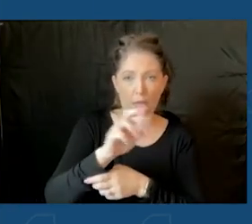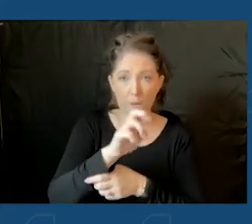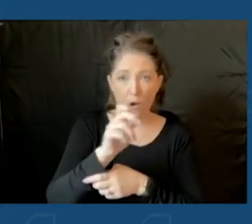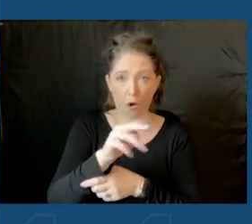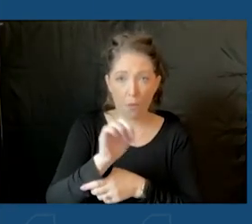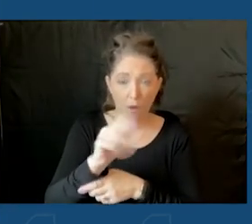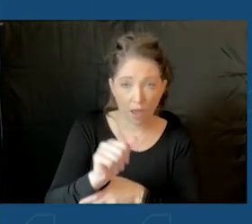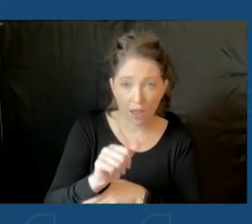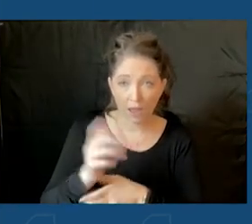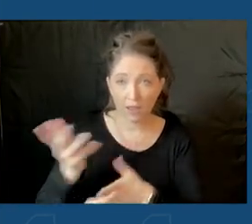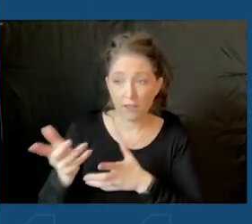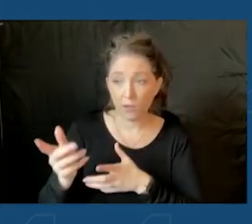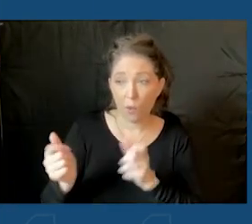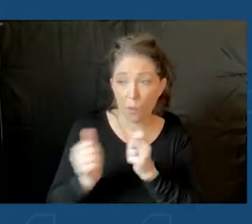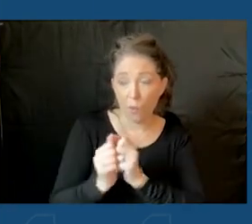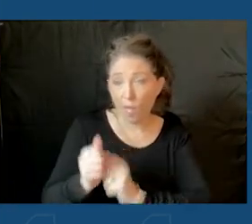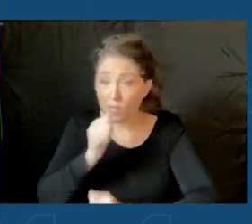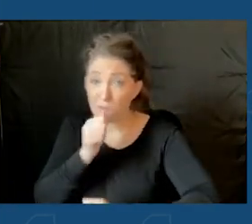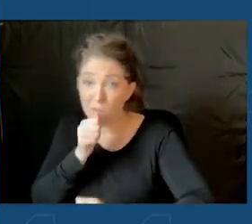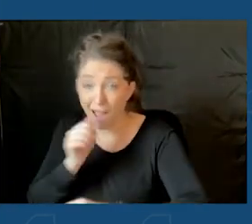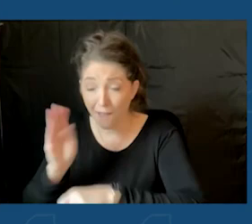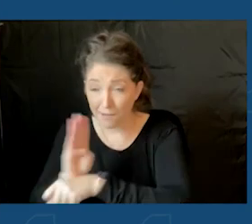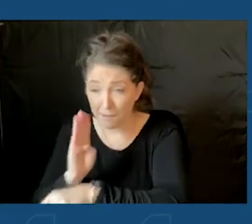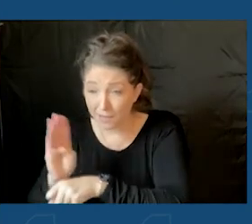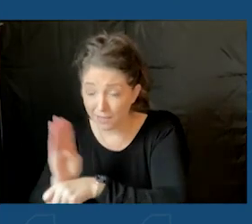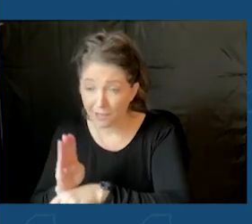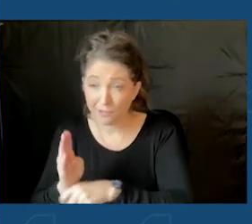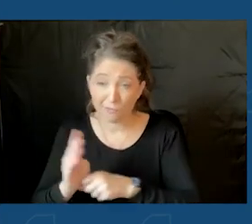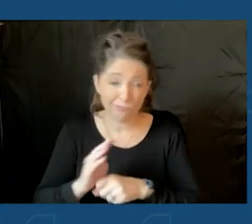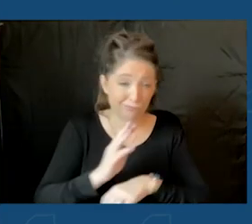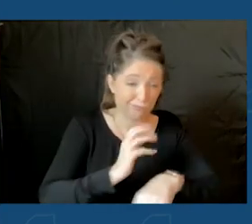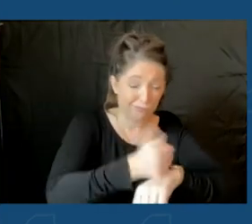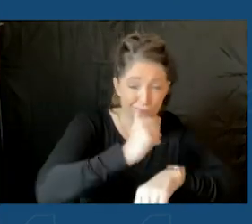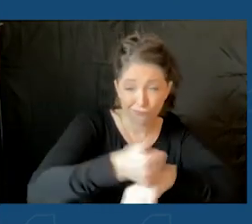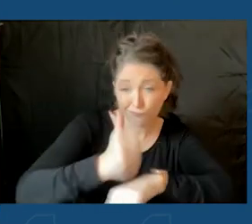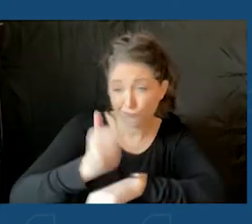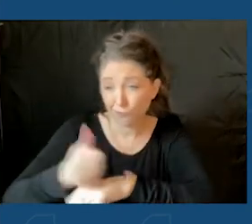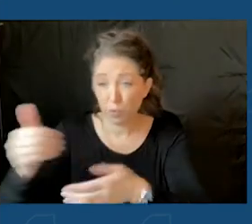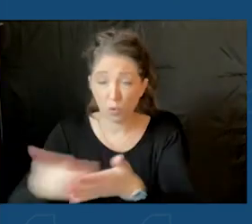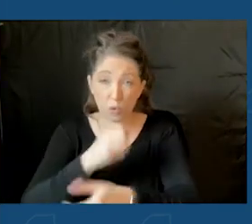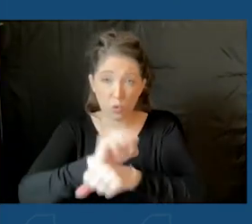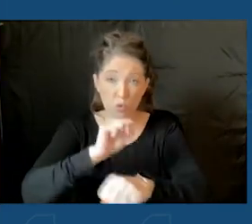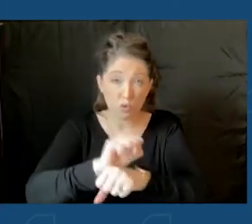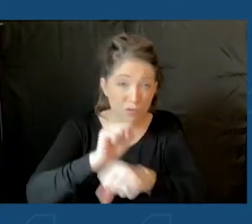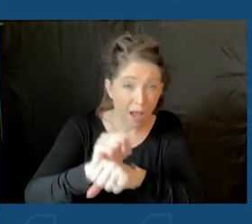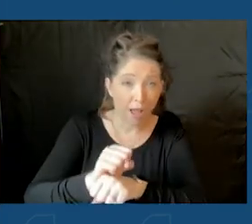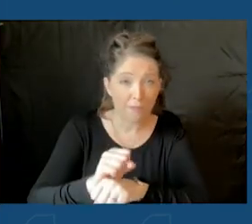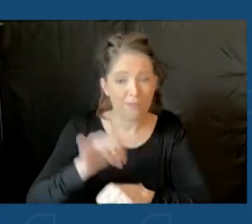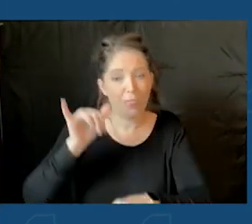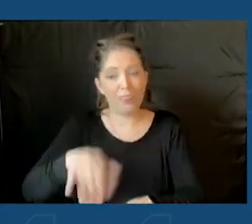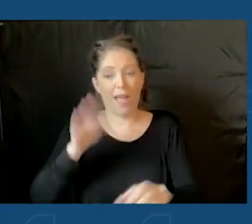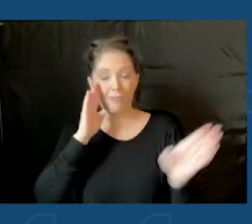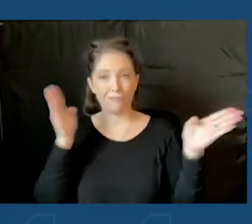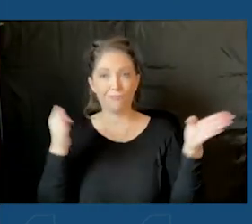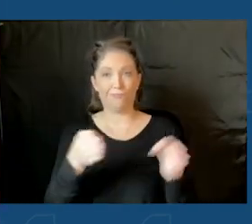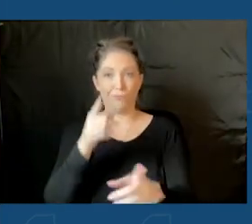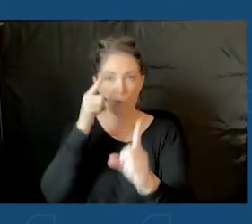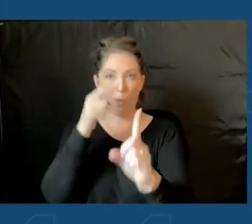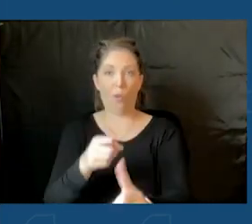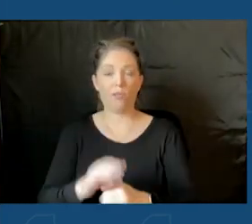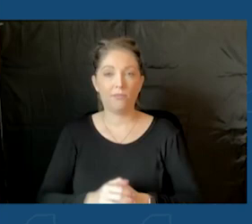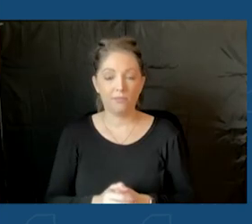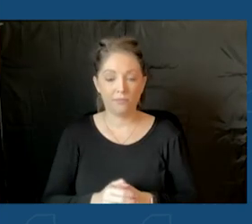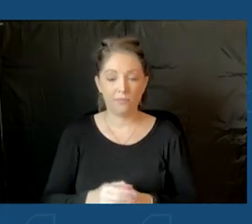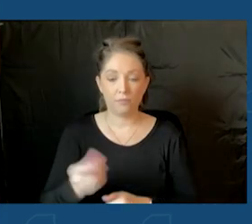with the private sector, creating jobs and putting people to work, that's what this is all about. Gerard Bushell,